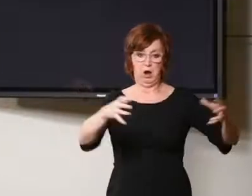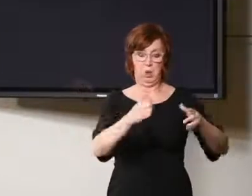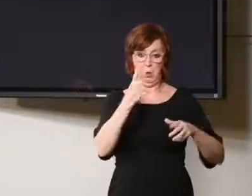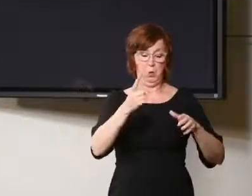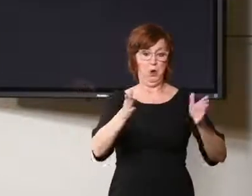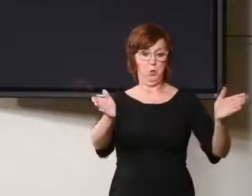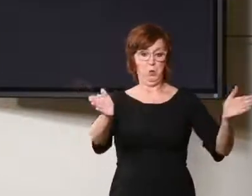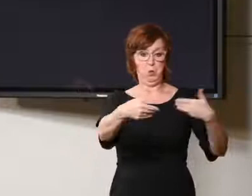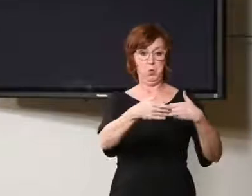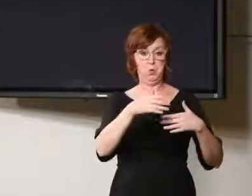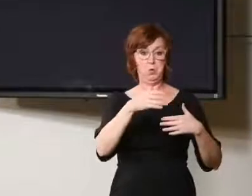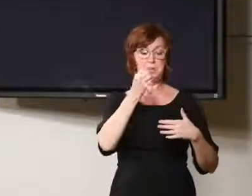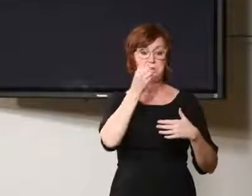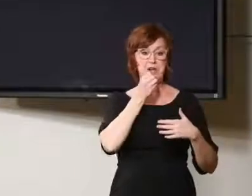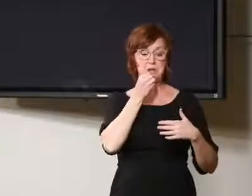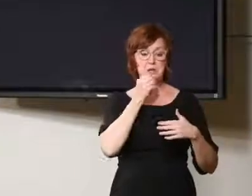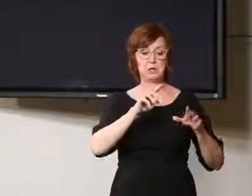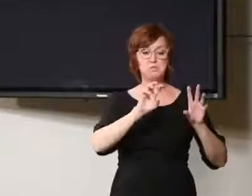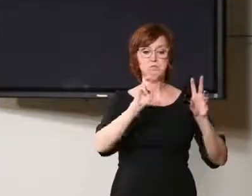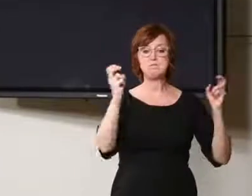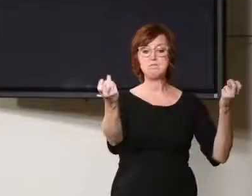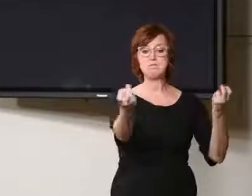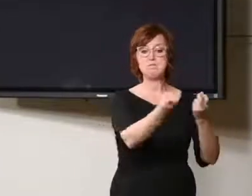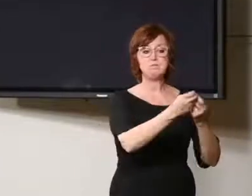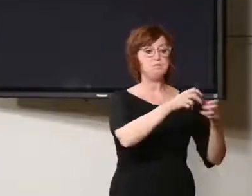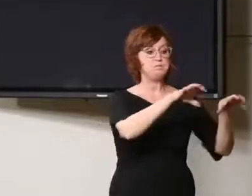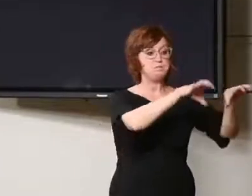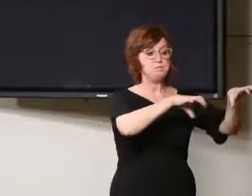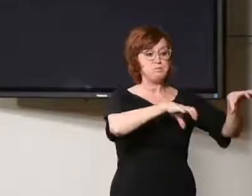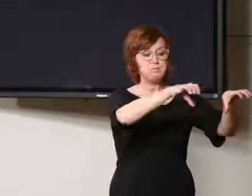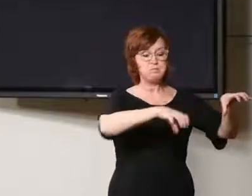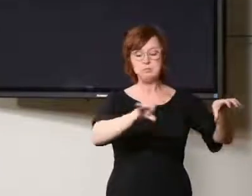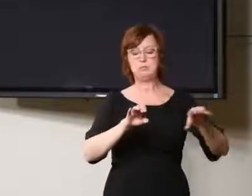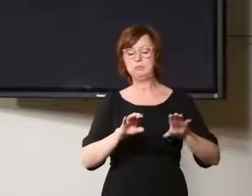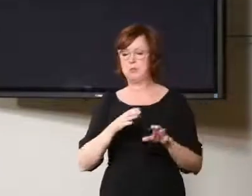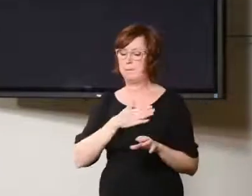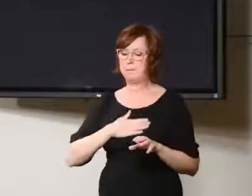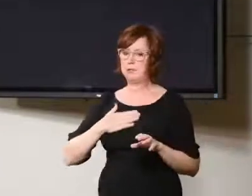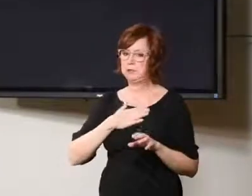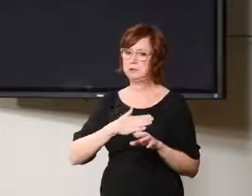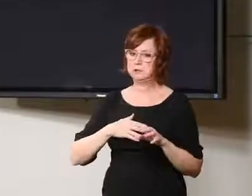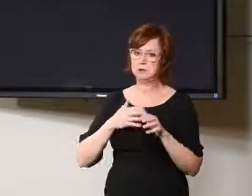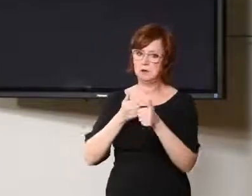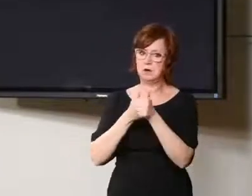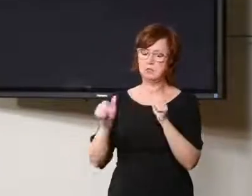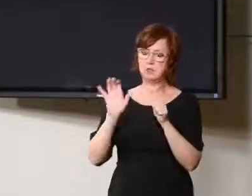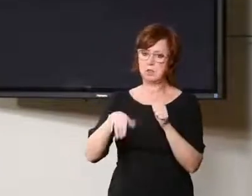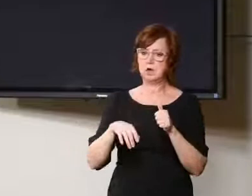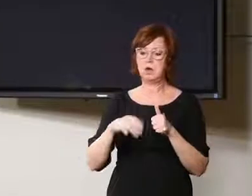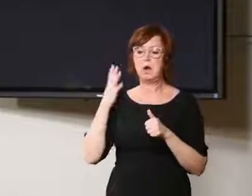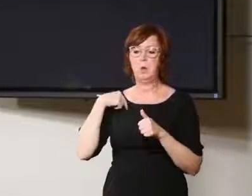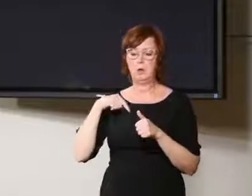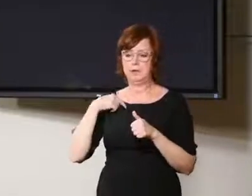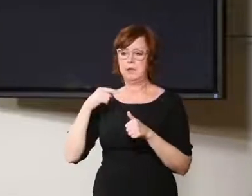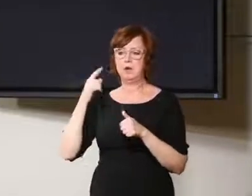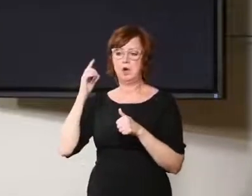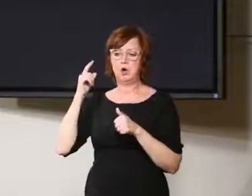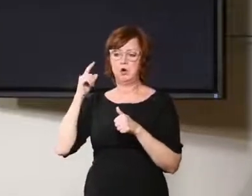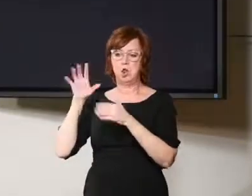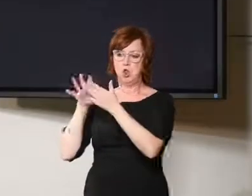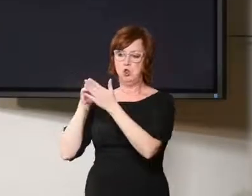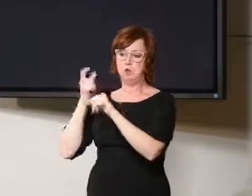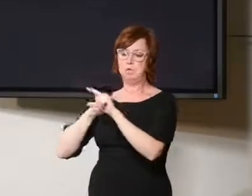large outbreak in those settings, because as you know, unfortunately, from other jurisdictions, those can be particularly devastating in terms